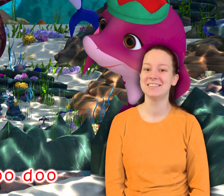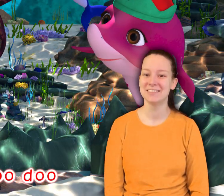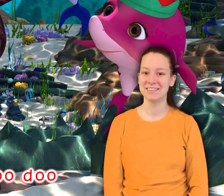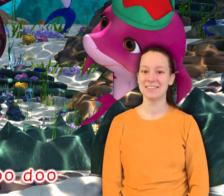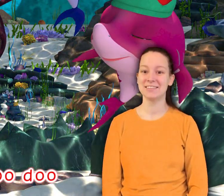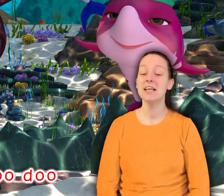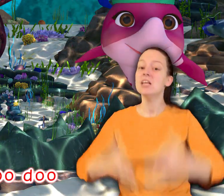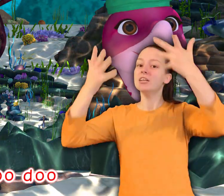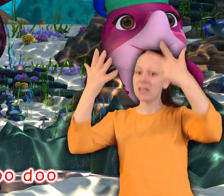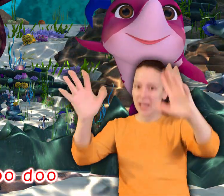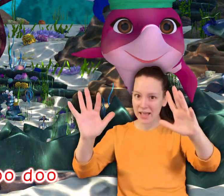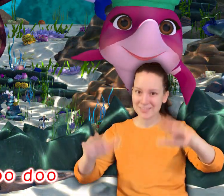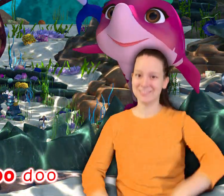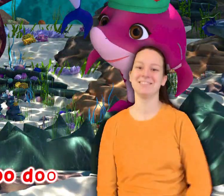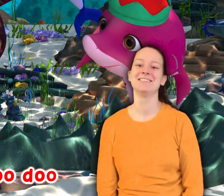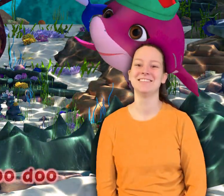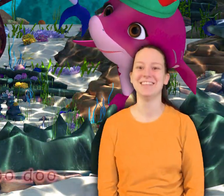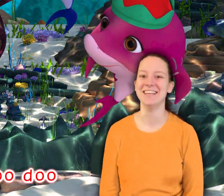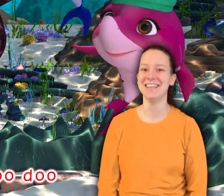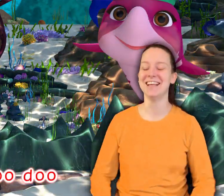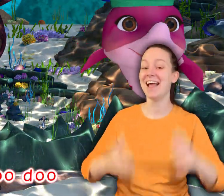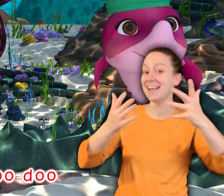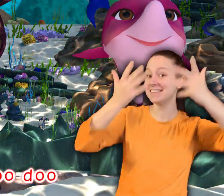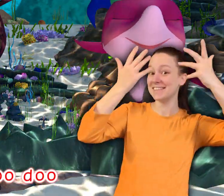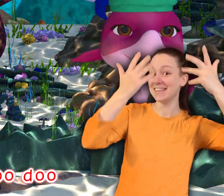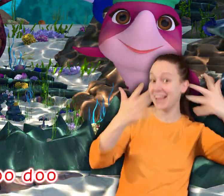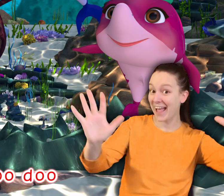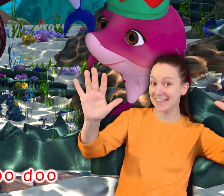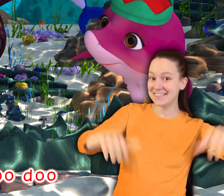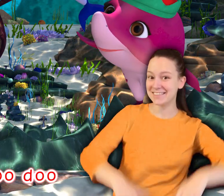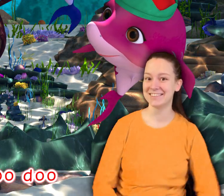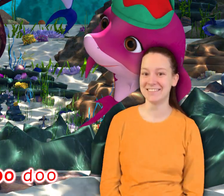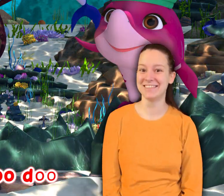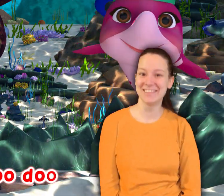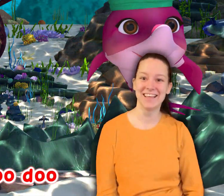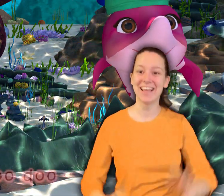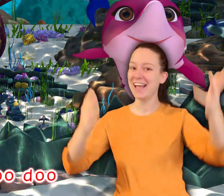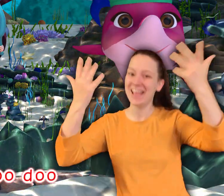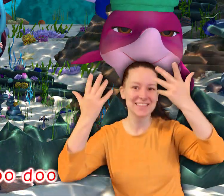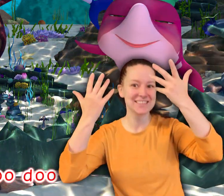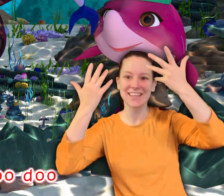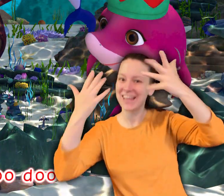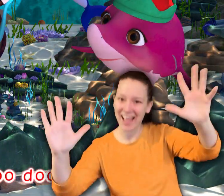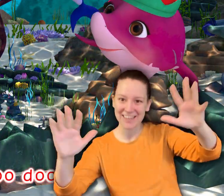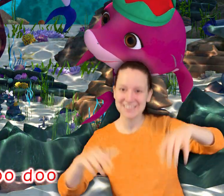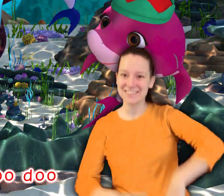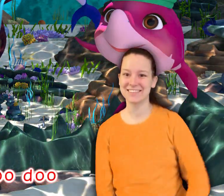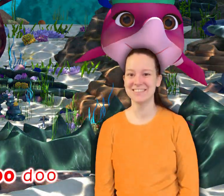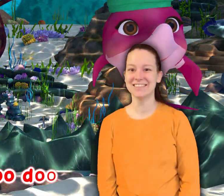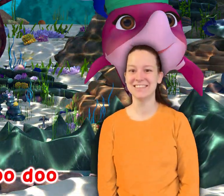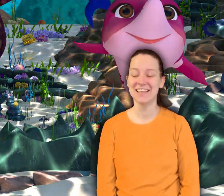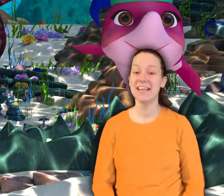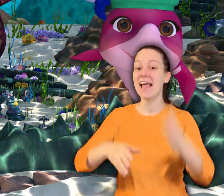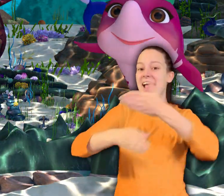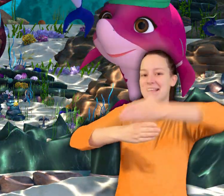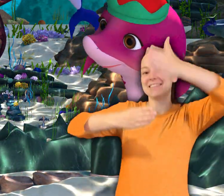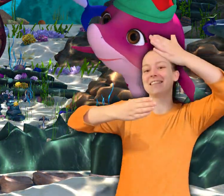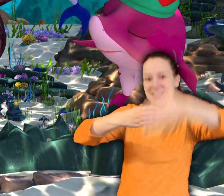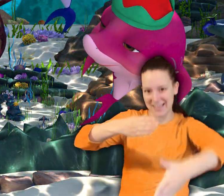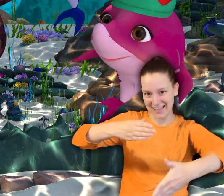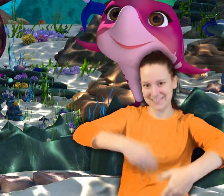end it's the end do do do do it's the end do do do do it's the end do do